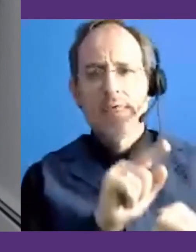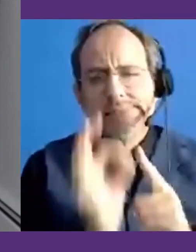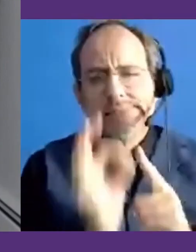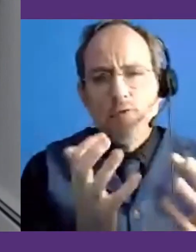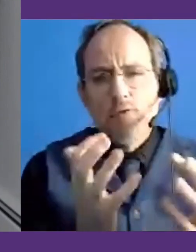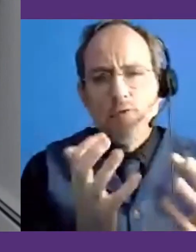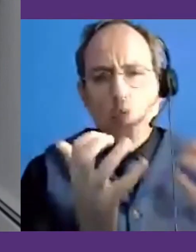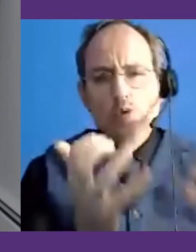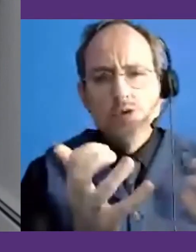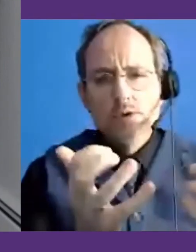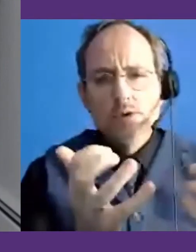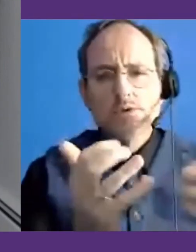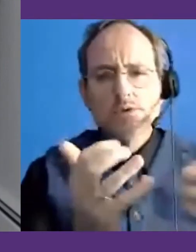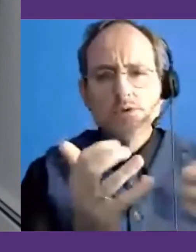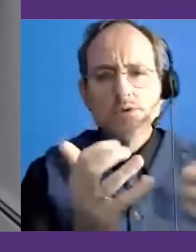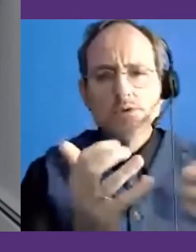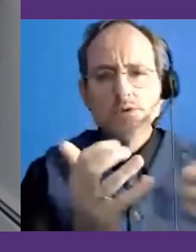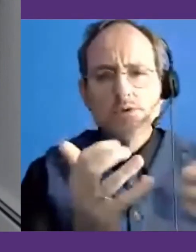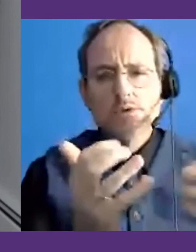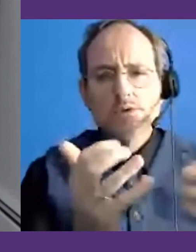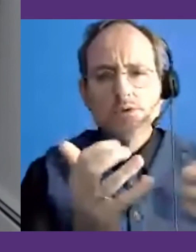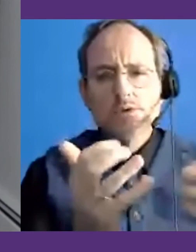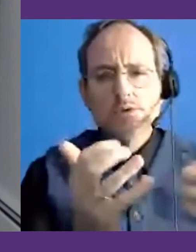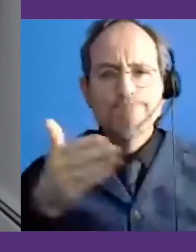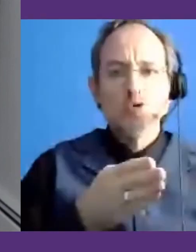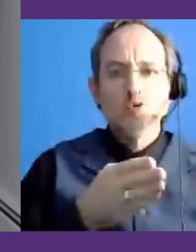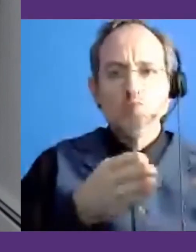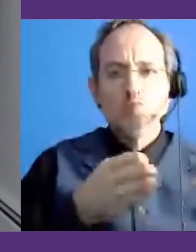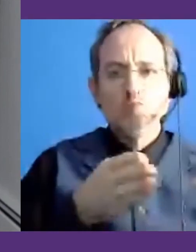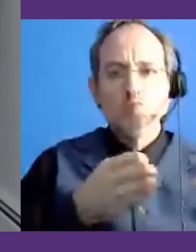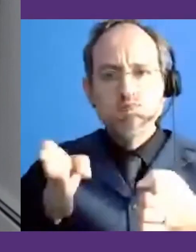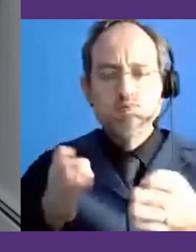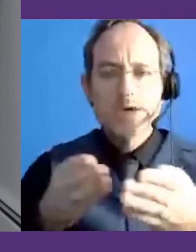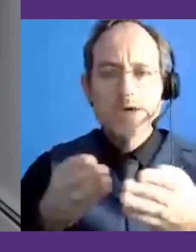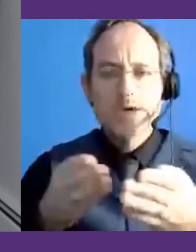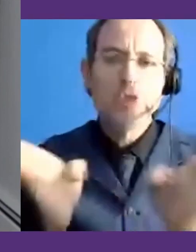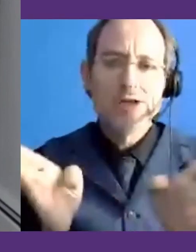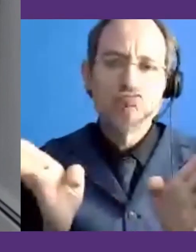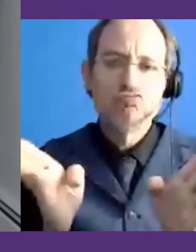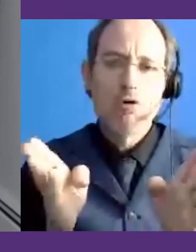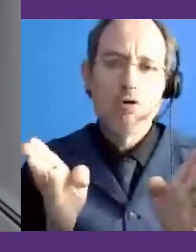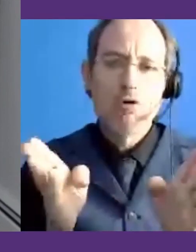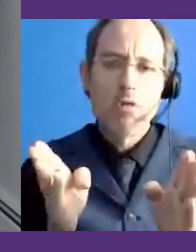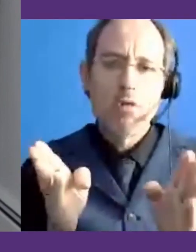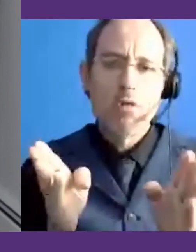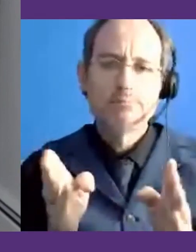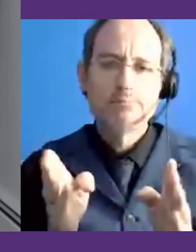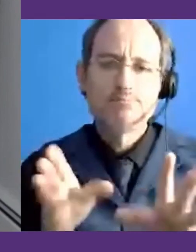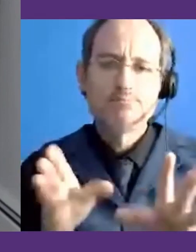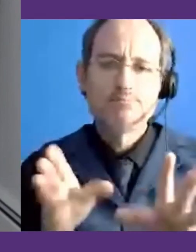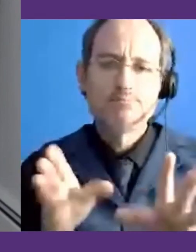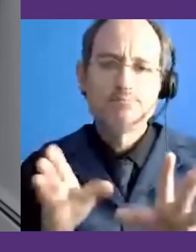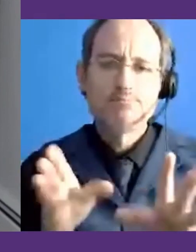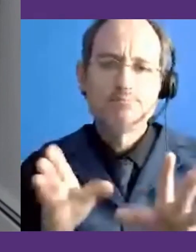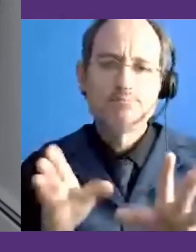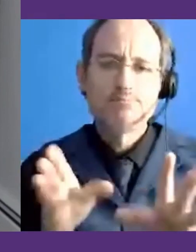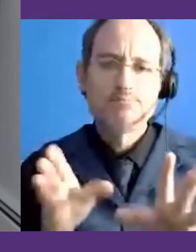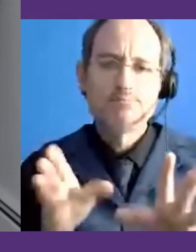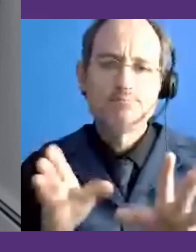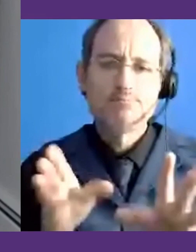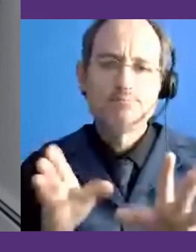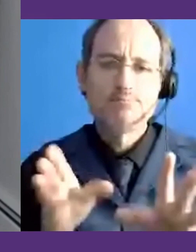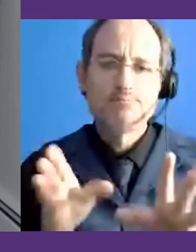consumer, which is something like the New York Times, and they're writing about various disability stories,